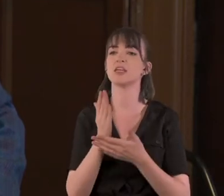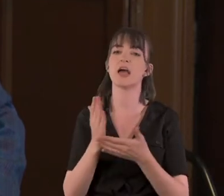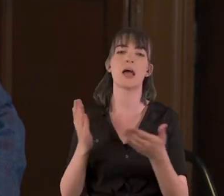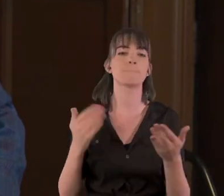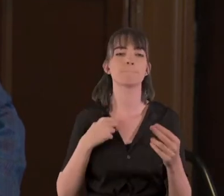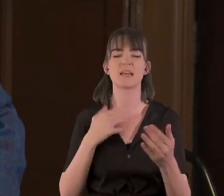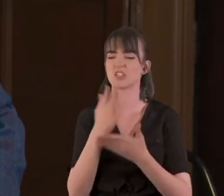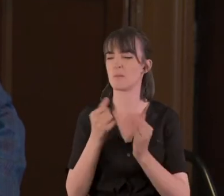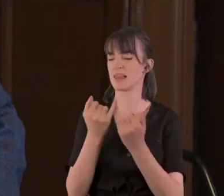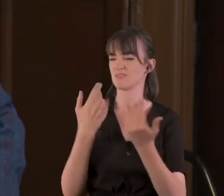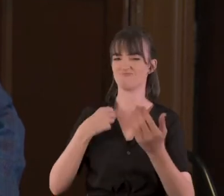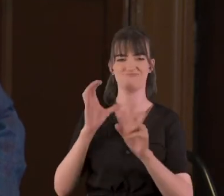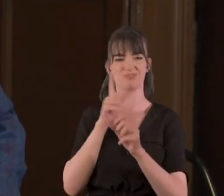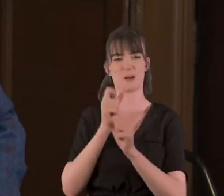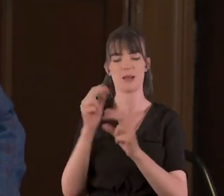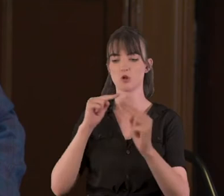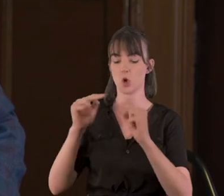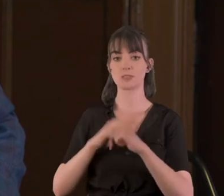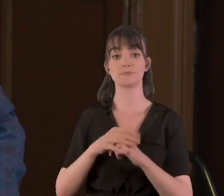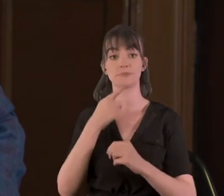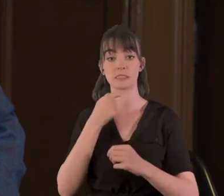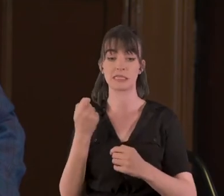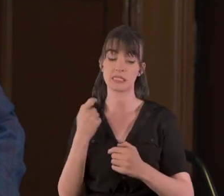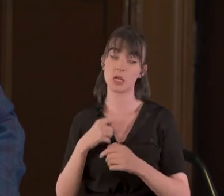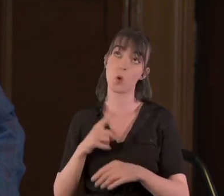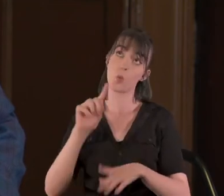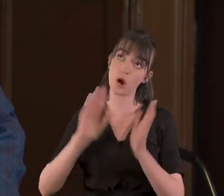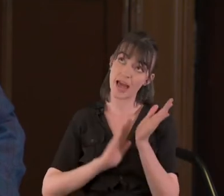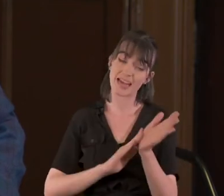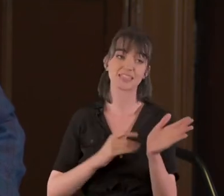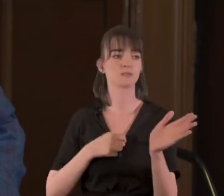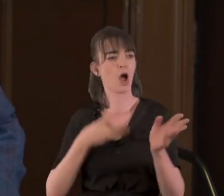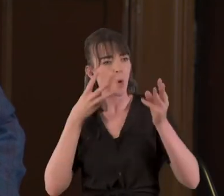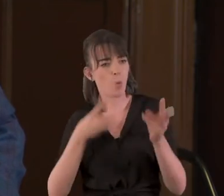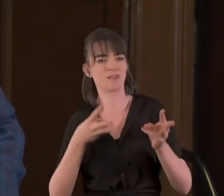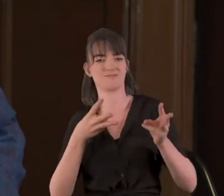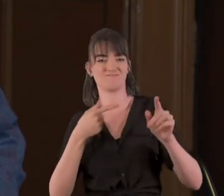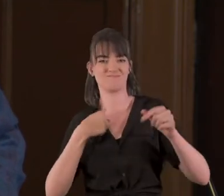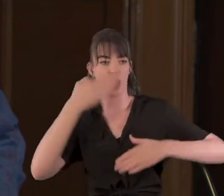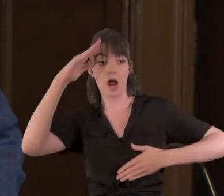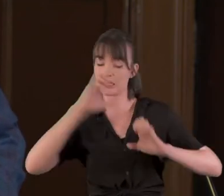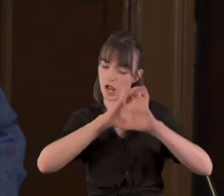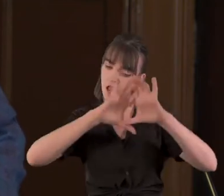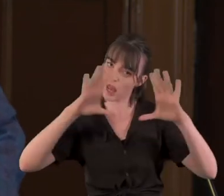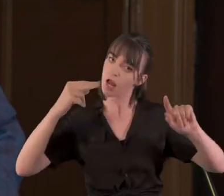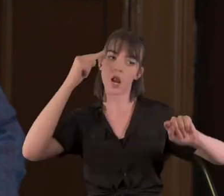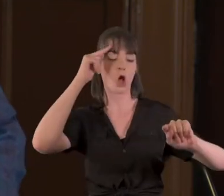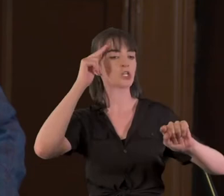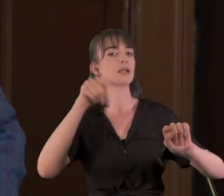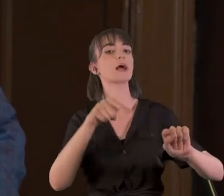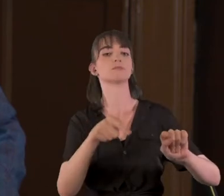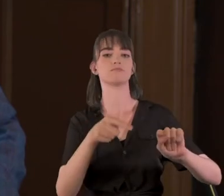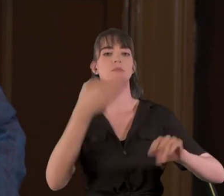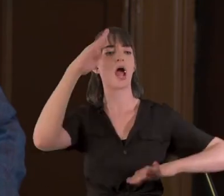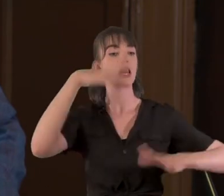negotiating stance, he says, on the one hand, I wanted to make clear to the Irish that they were getting everything